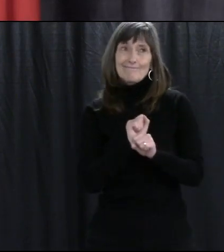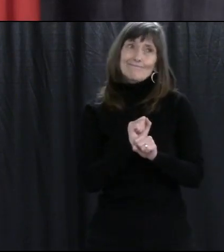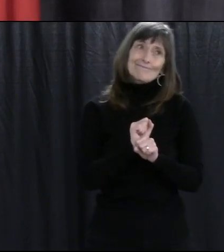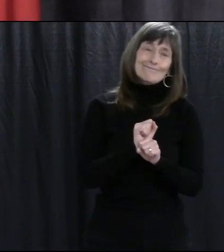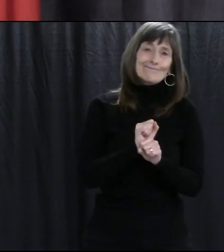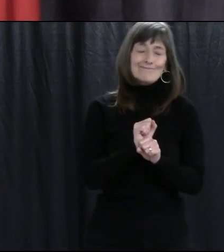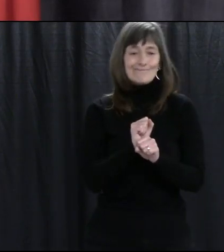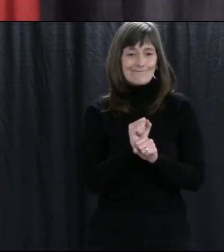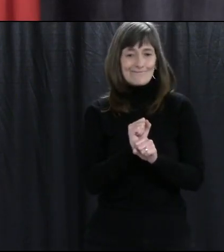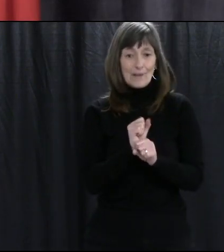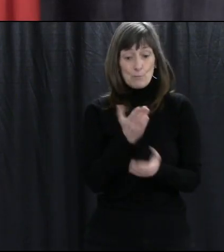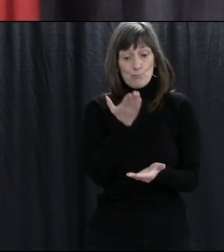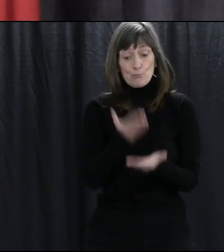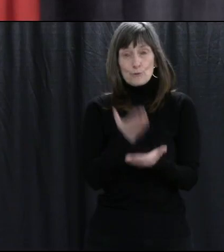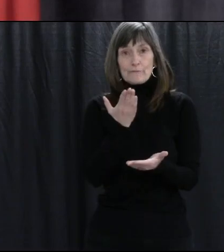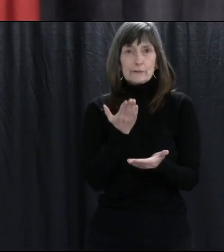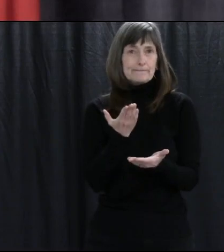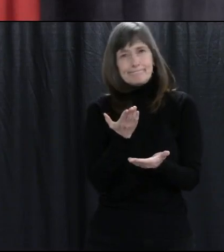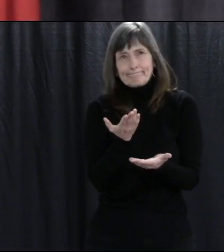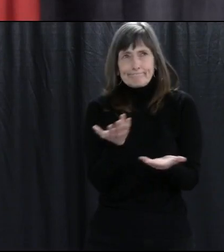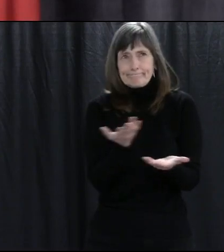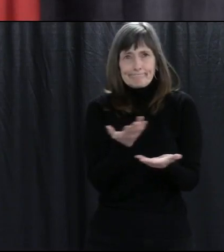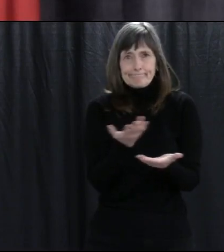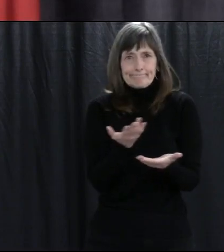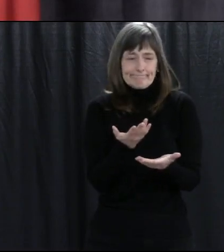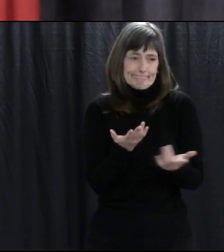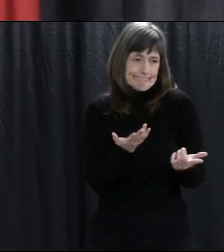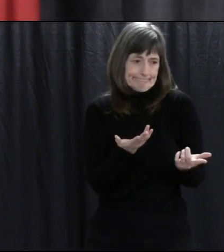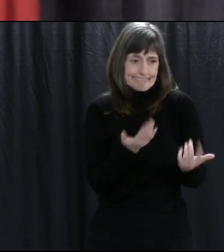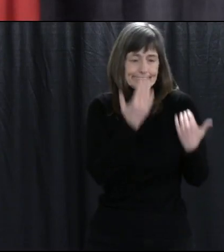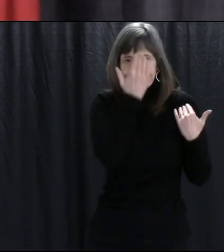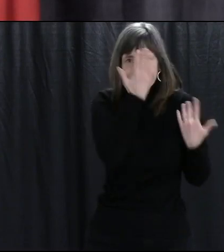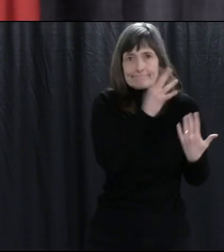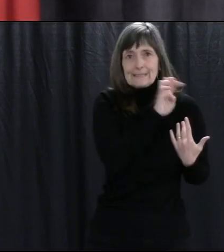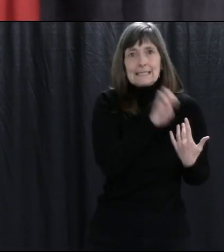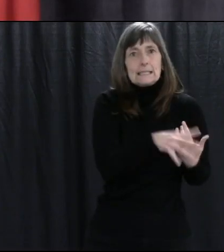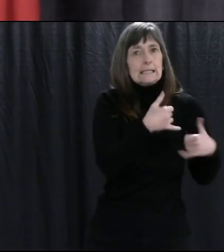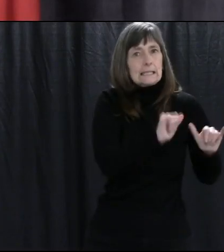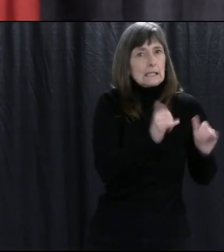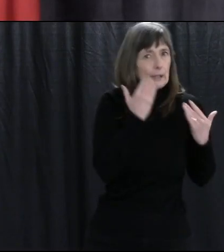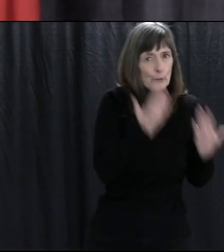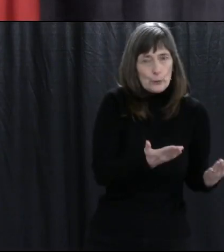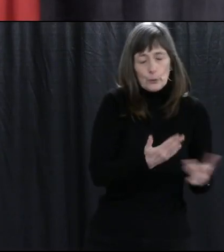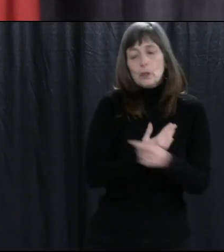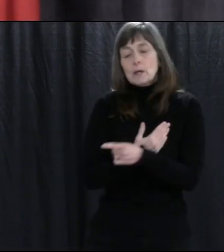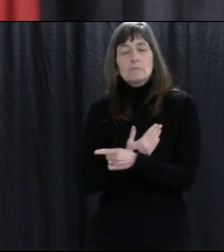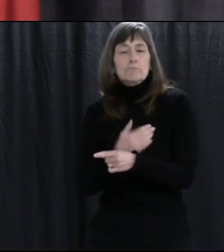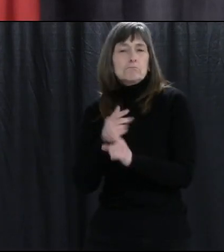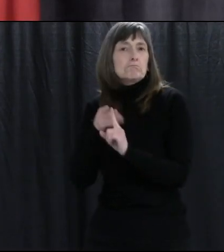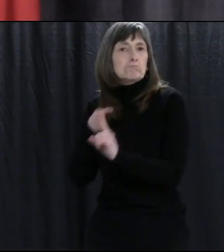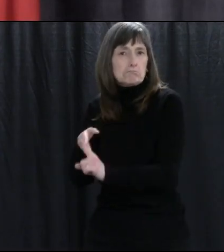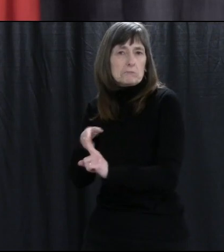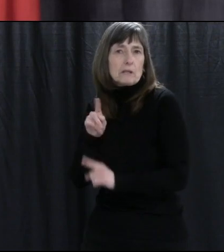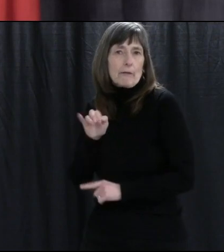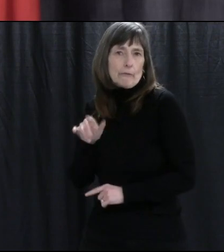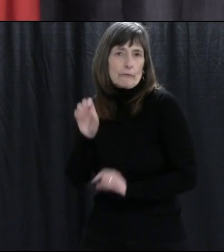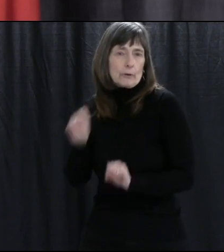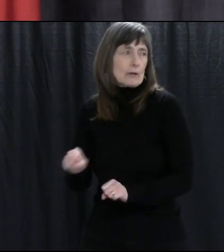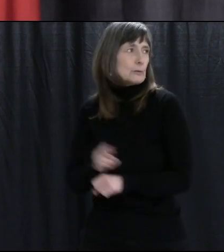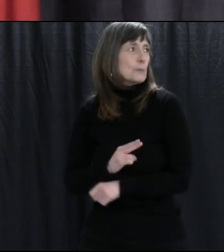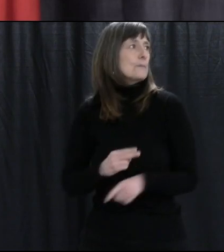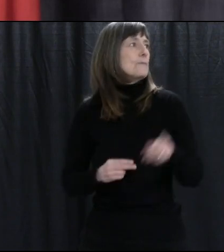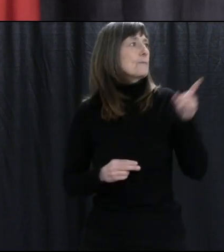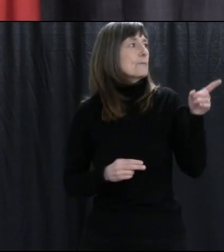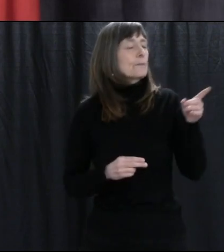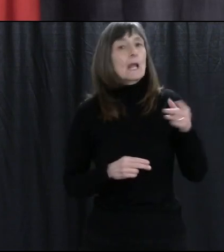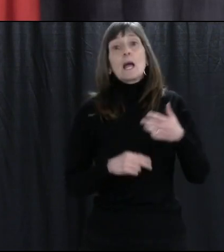strong, but certainly Tylenol would be safe to take for fever. And how are the current 3 presumptive cases doing? We know the